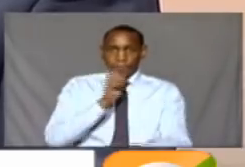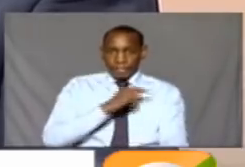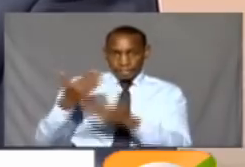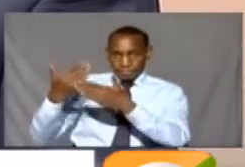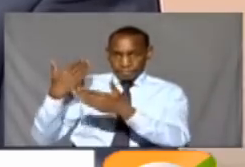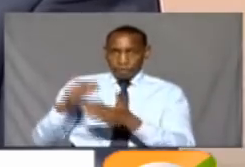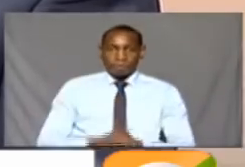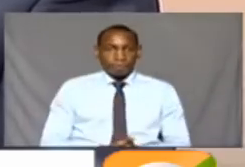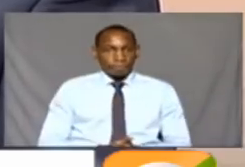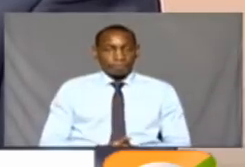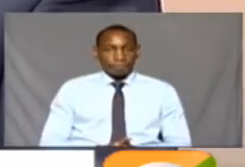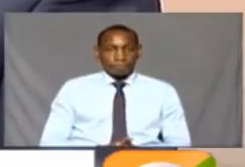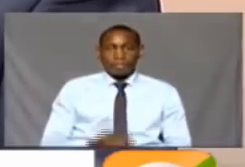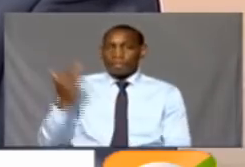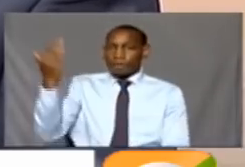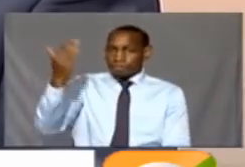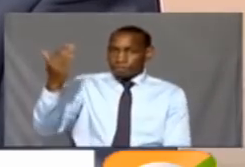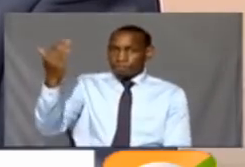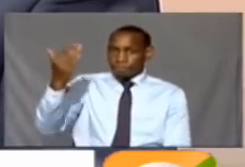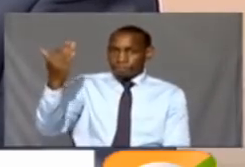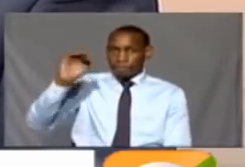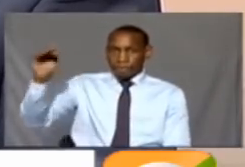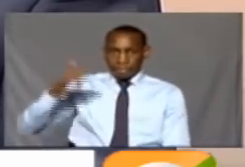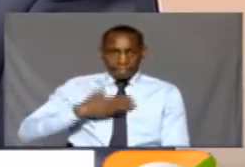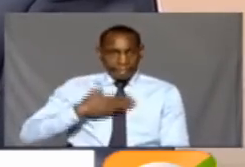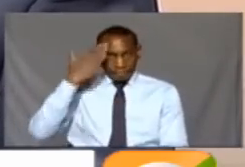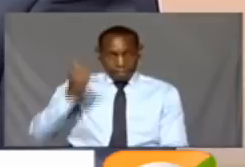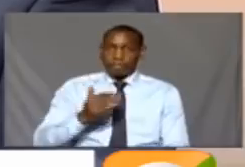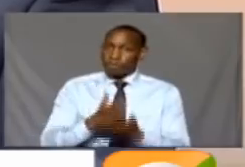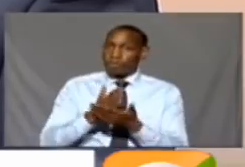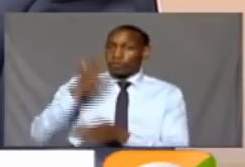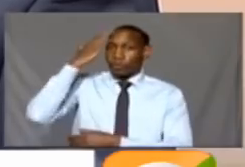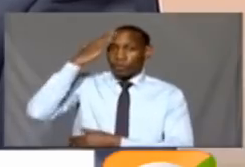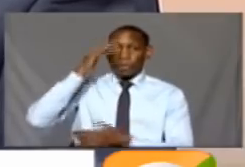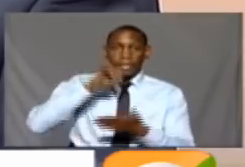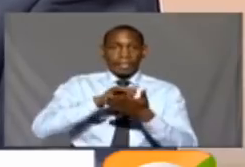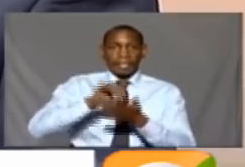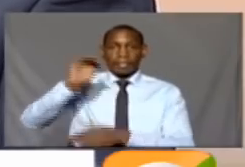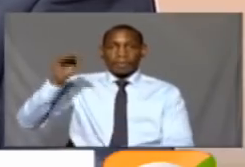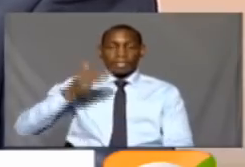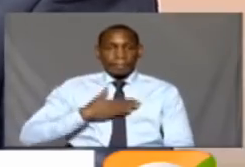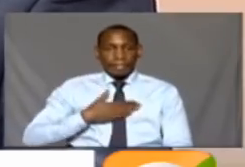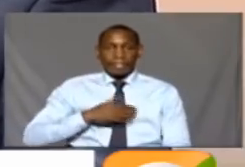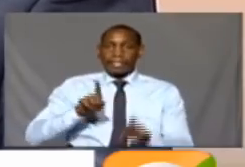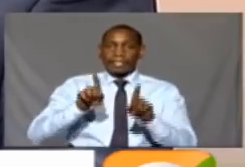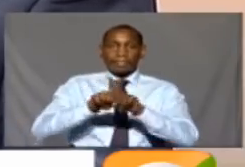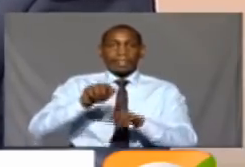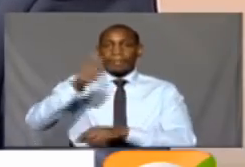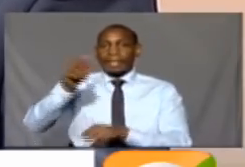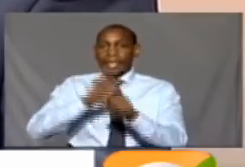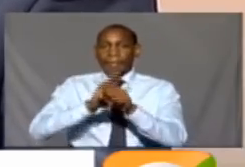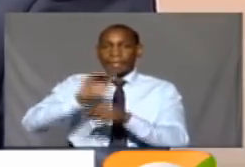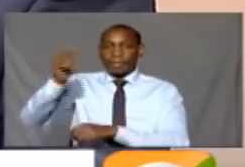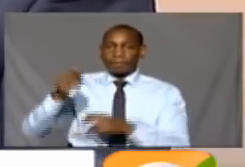The reason I spoke the way I did about my county is that I'm aware that my county, like many other counties, you saw